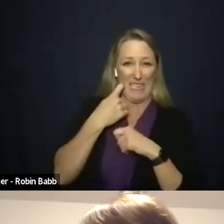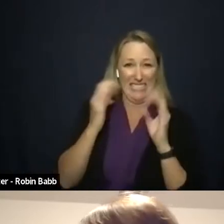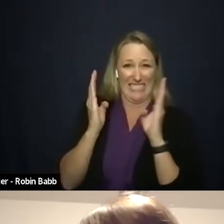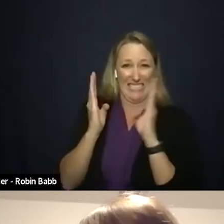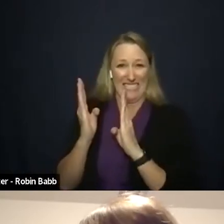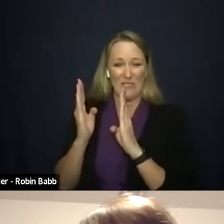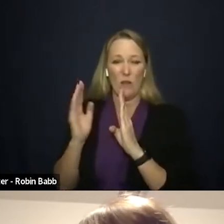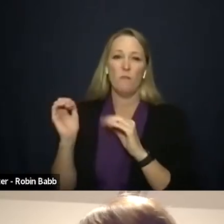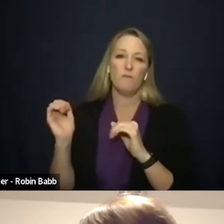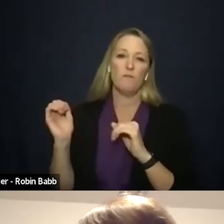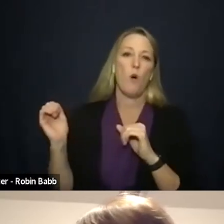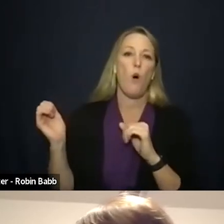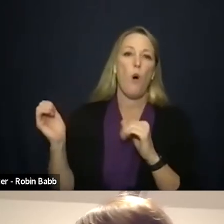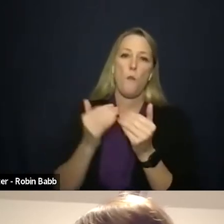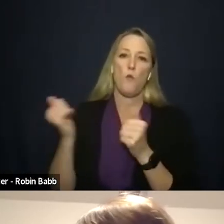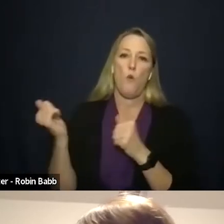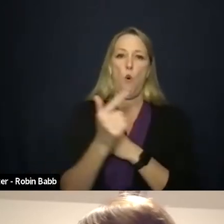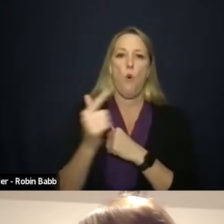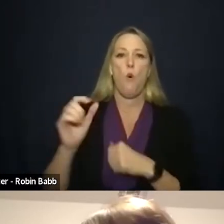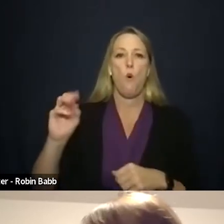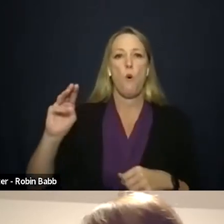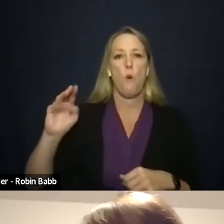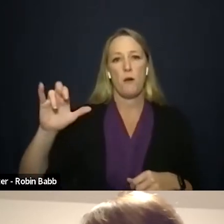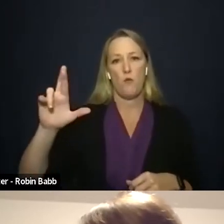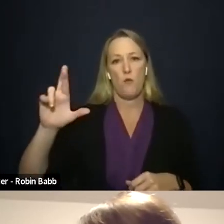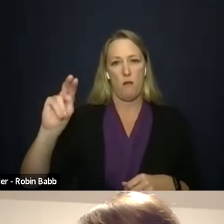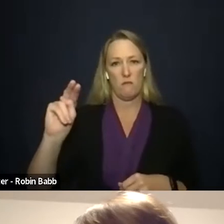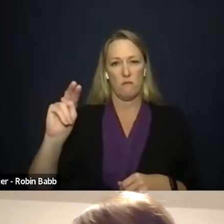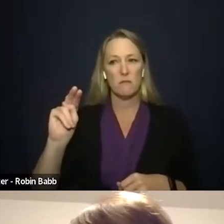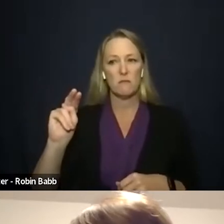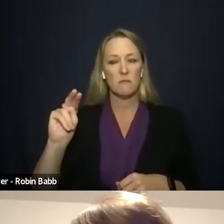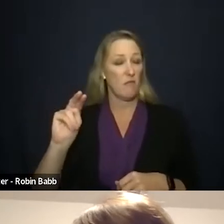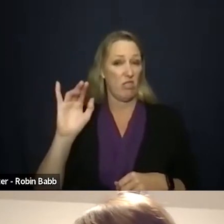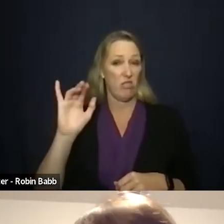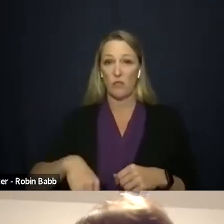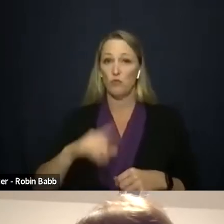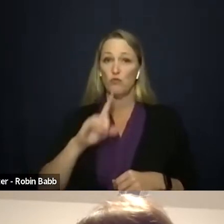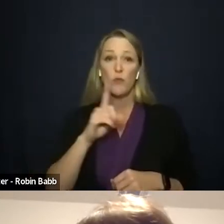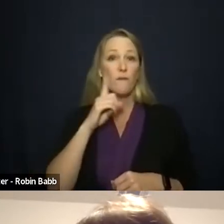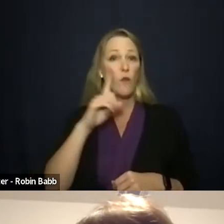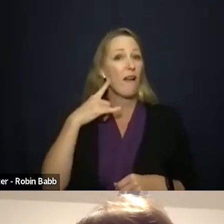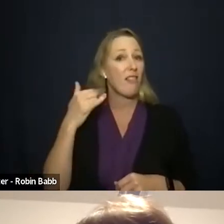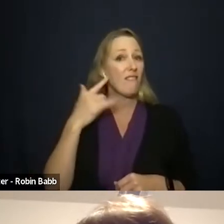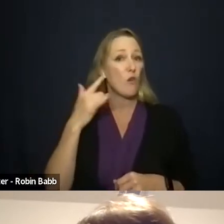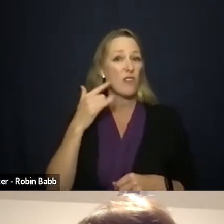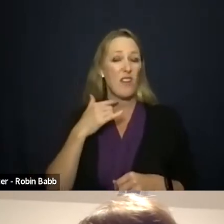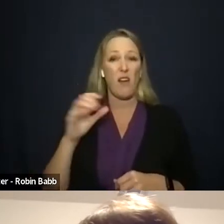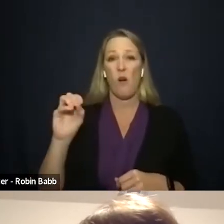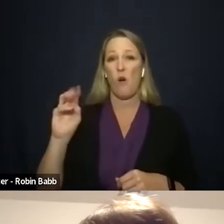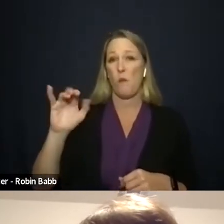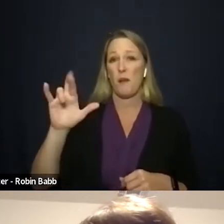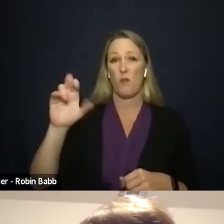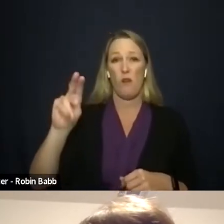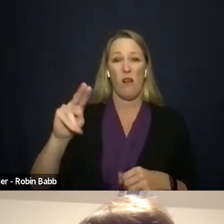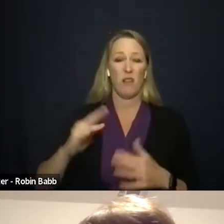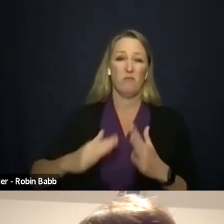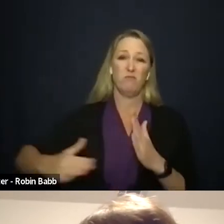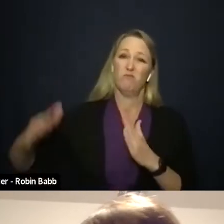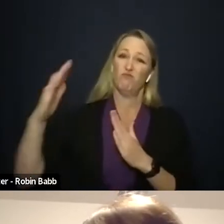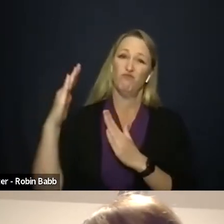or omicron and that is true throughout the state of california omicron is dominant as a very haitian